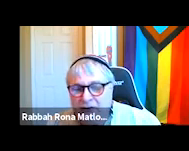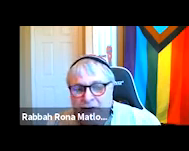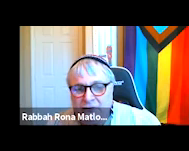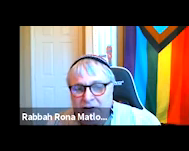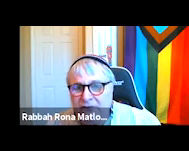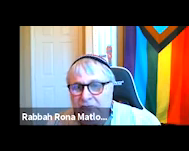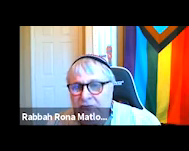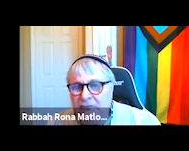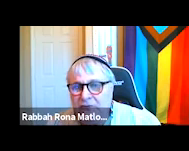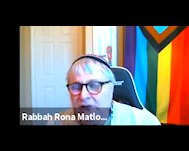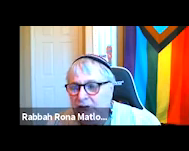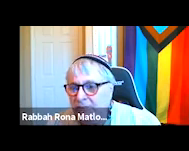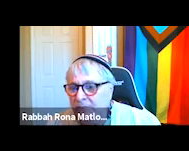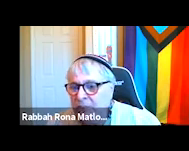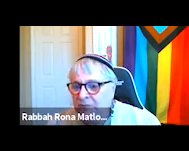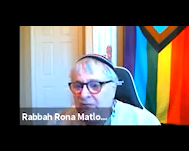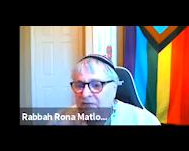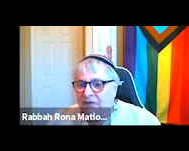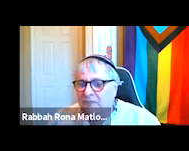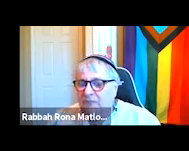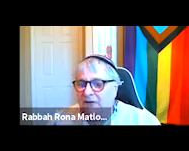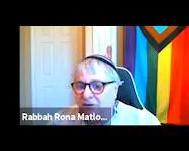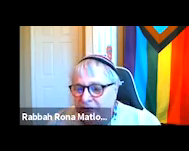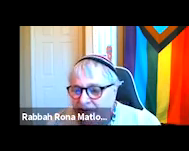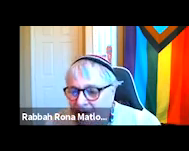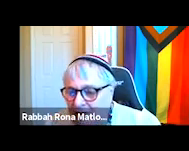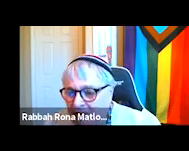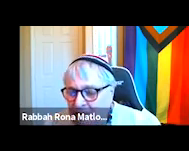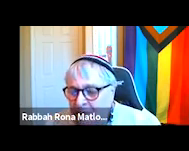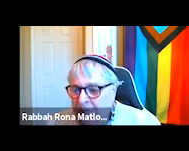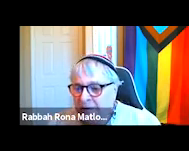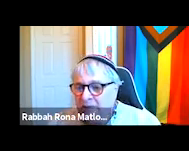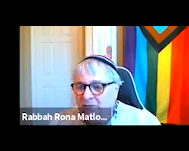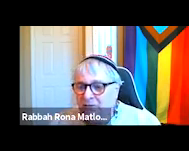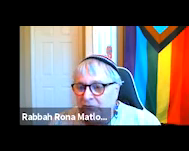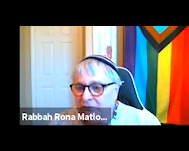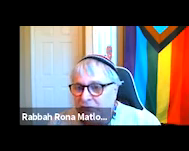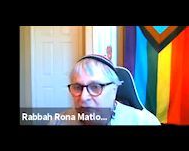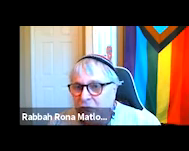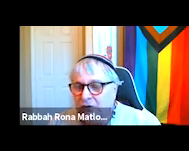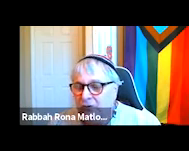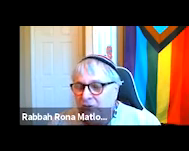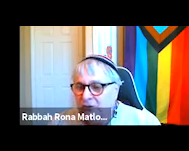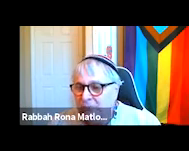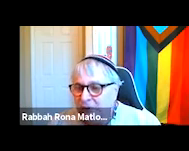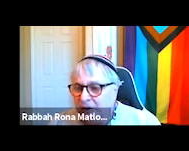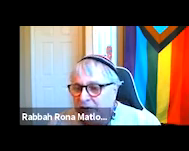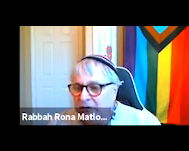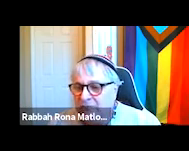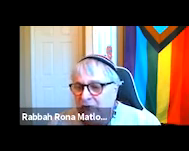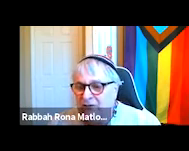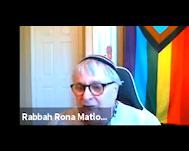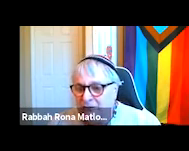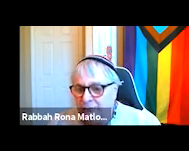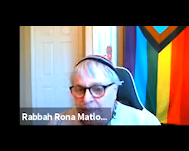goes together as a single block. This is not a binary state. This is one block